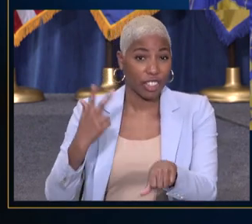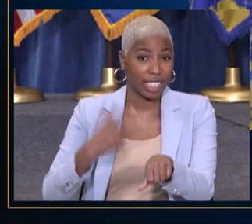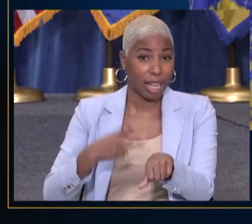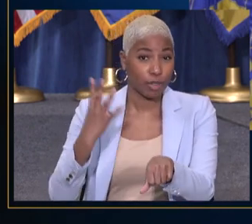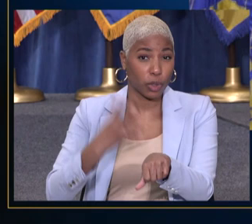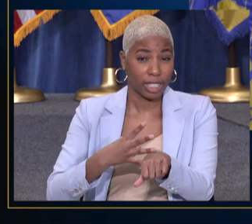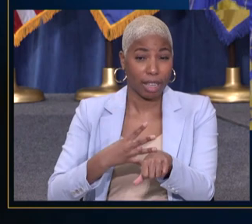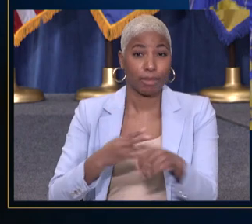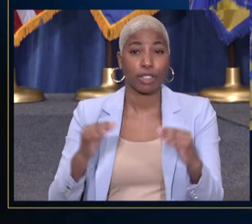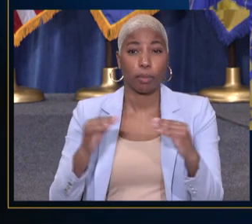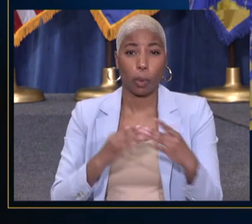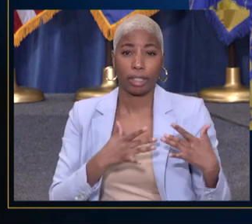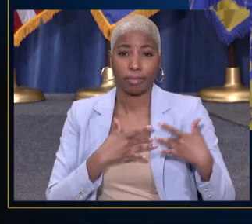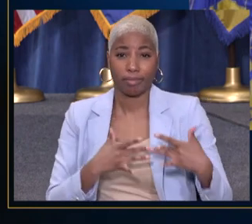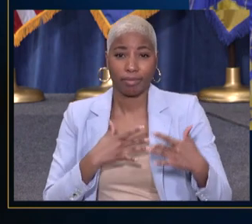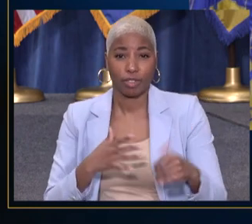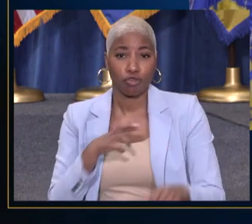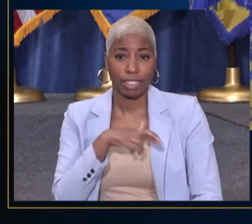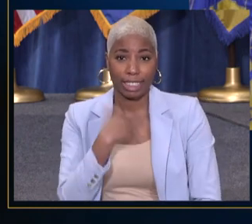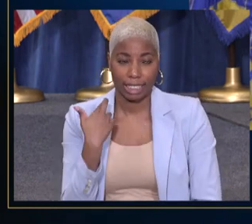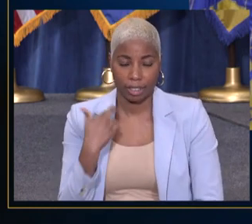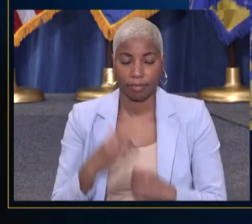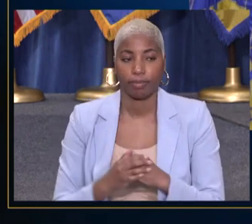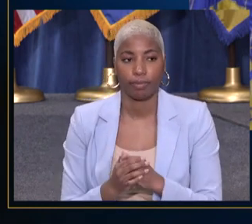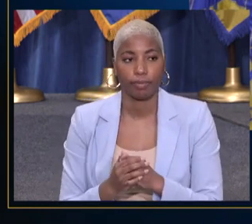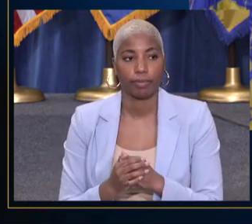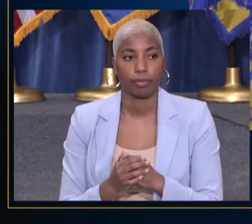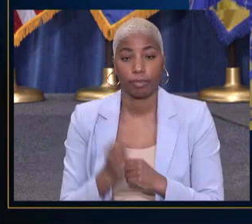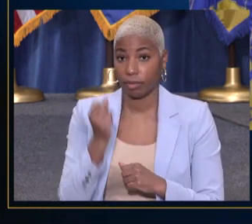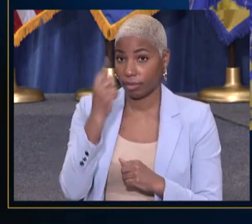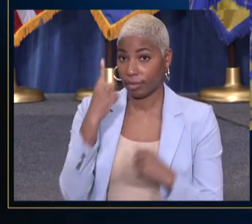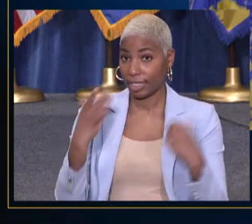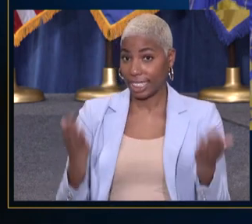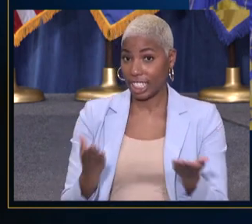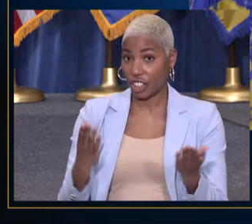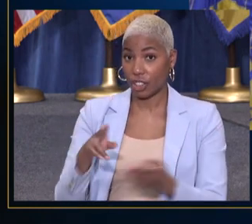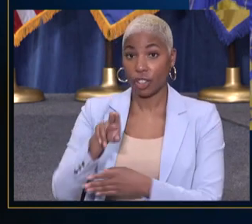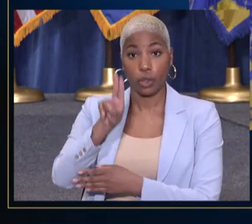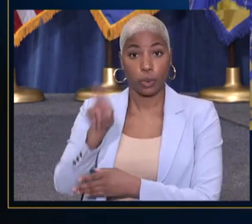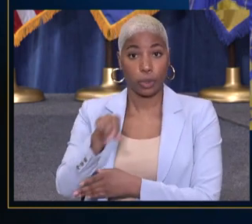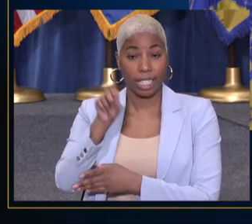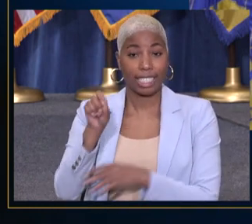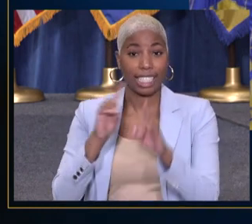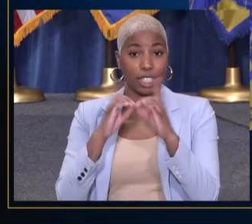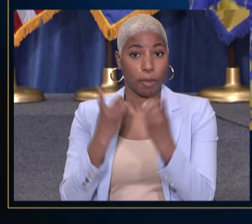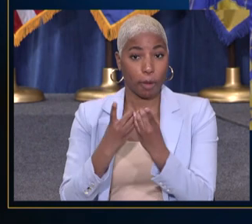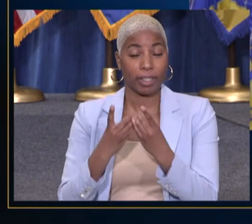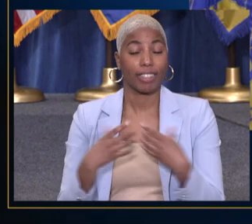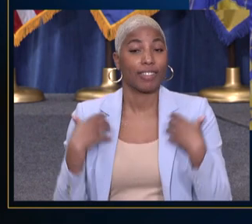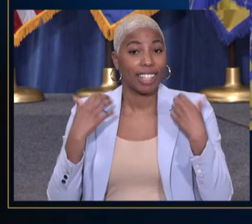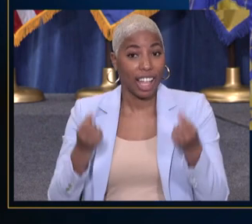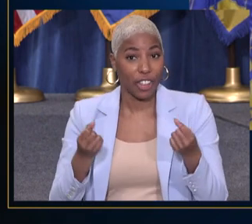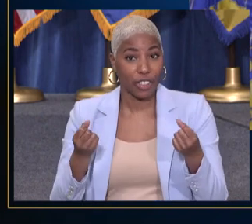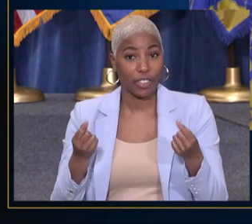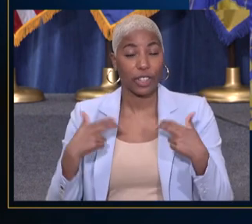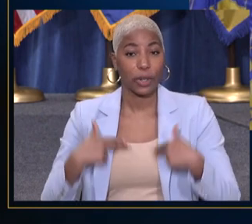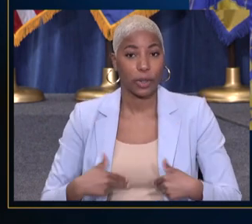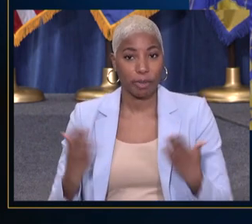women. But what you need to know is that here at the United States Department of Health and Human